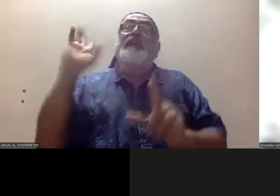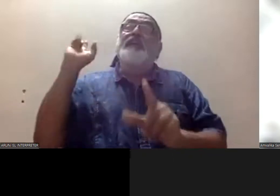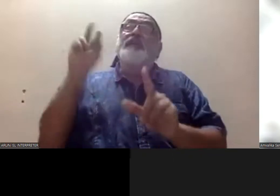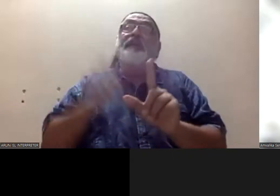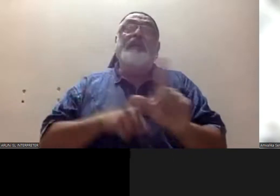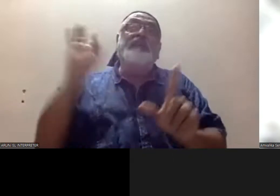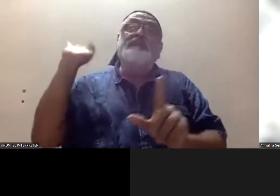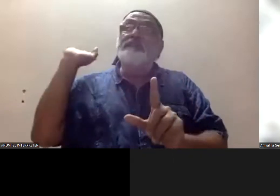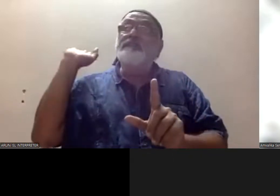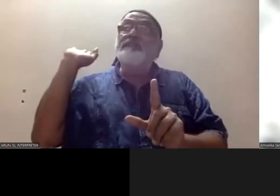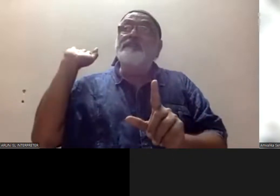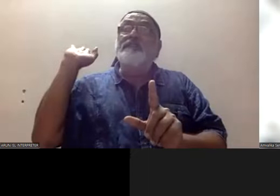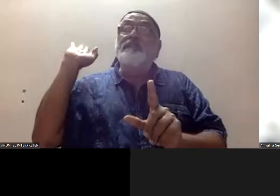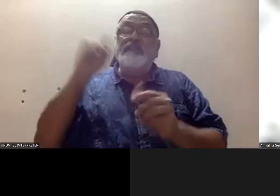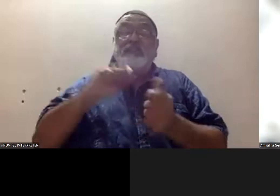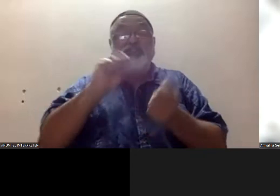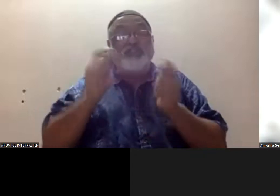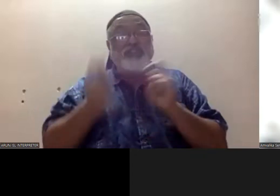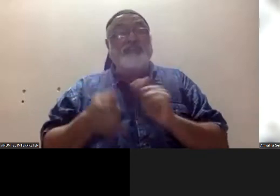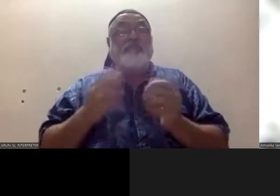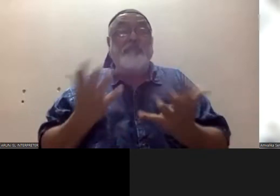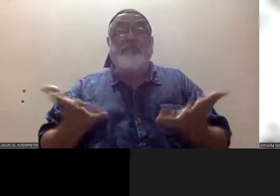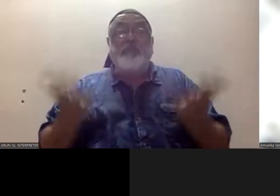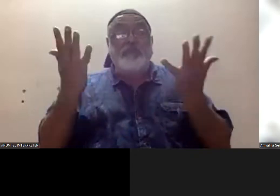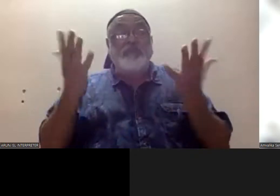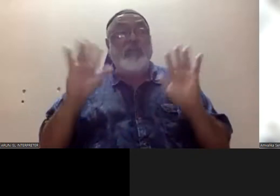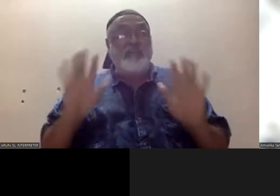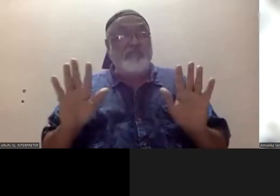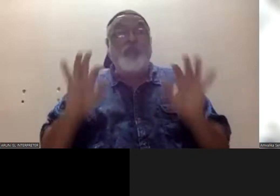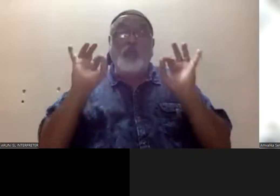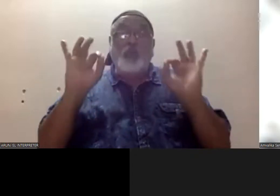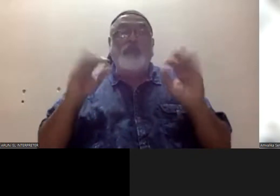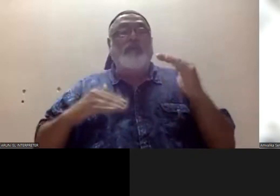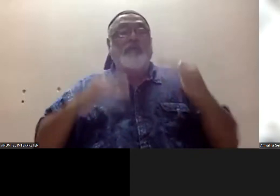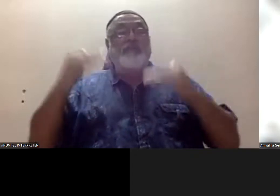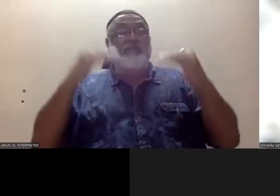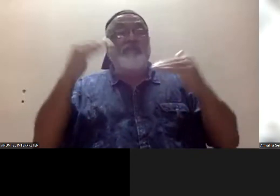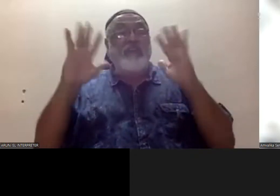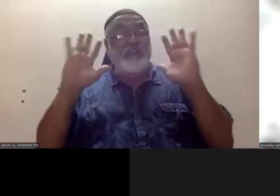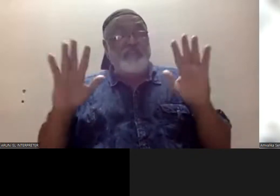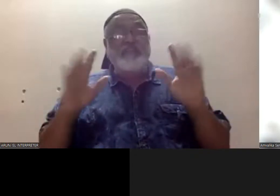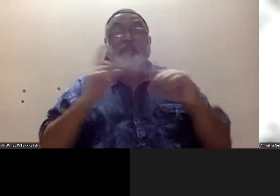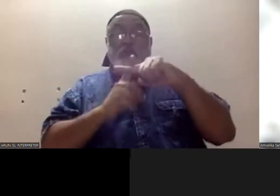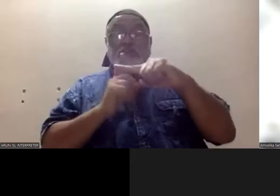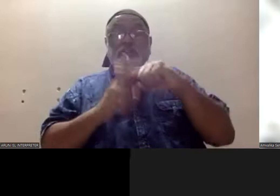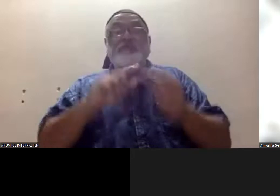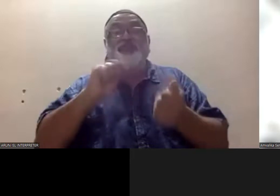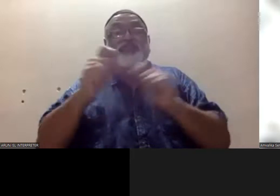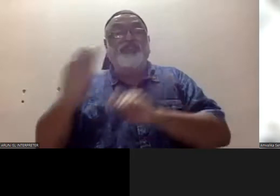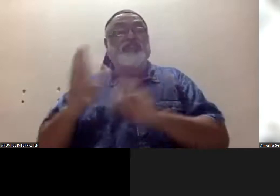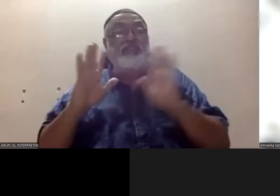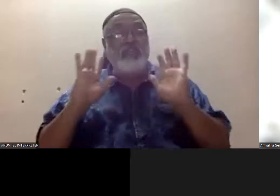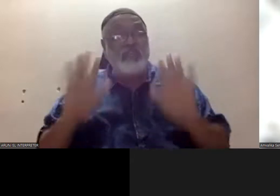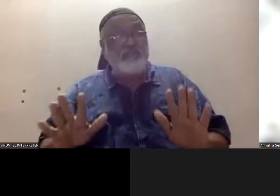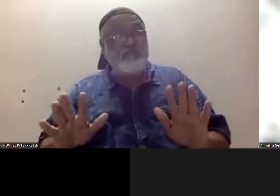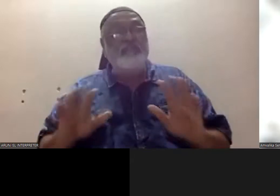you will see that change has happened and change has happened for the good. There is some positive change, but yes, we have probably